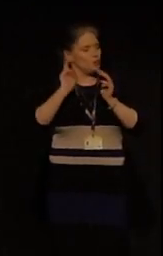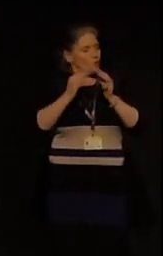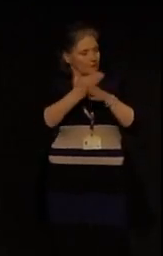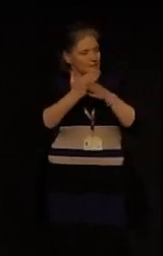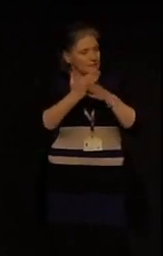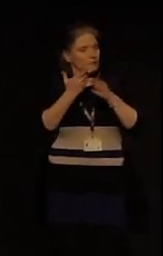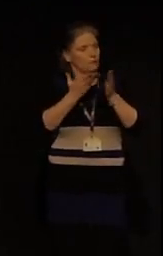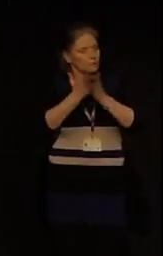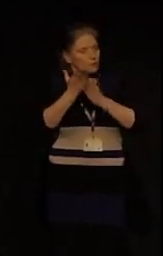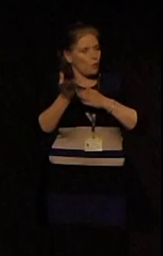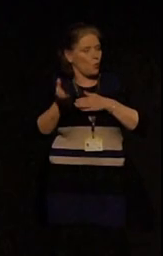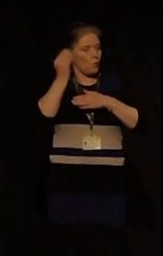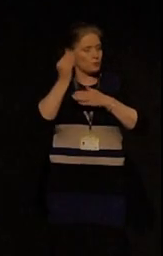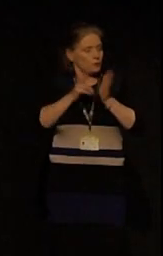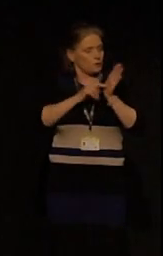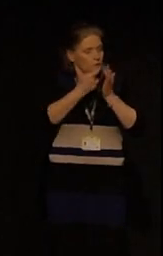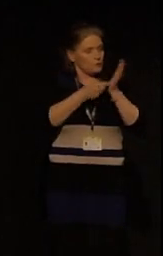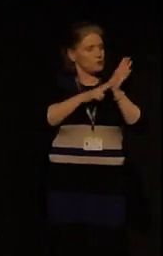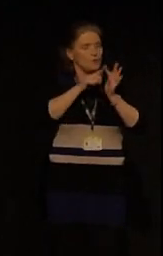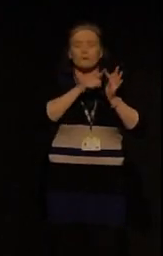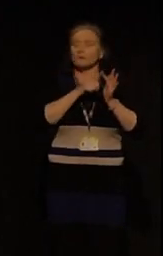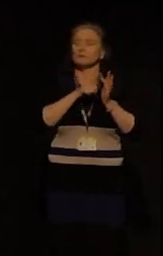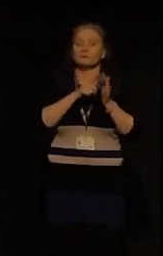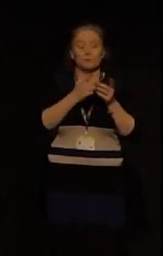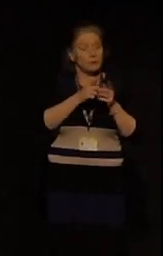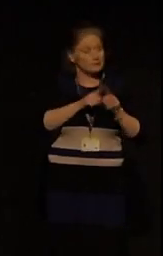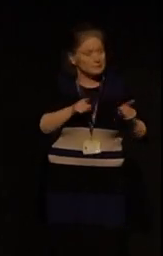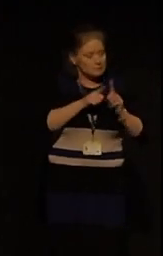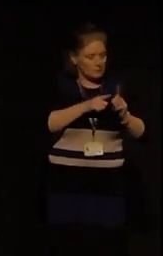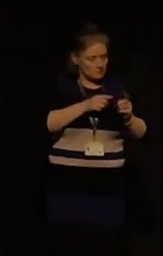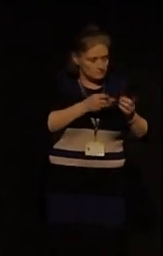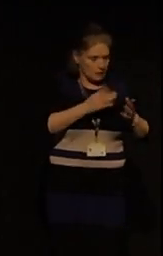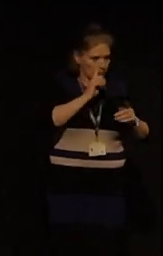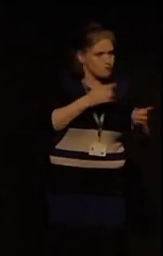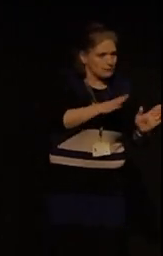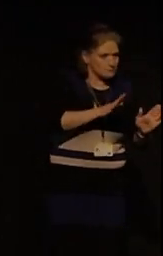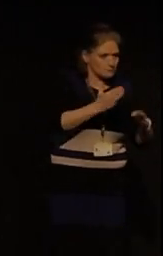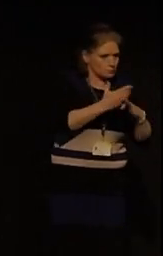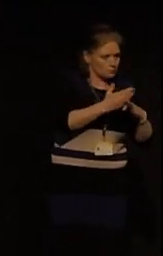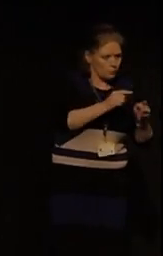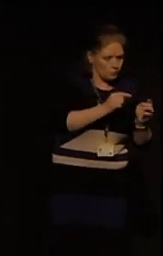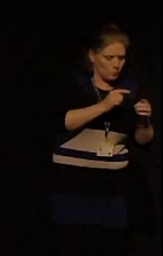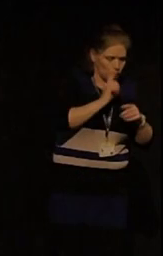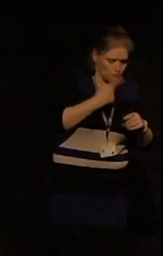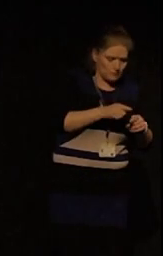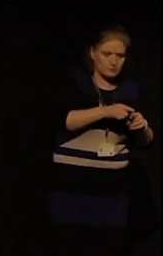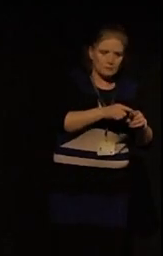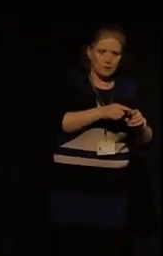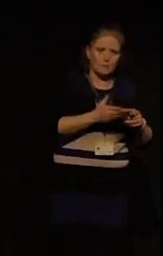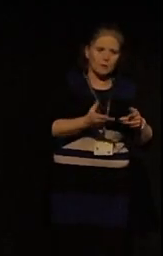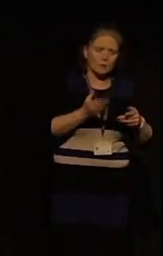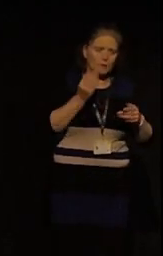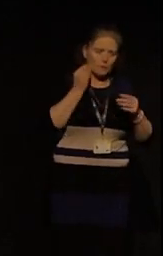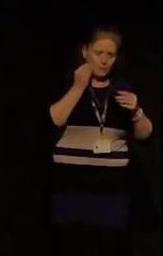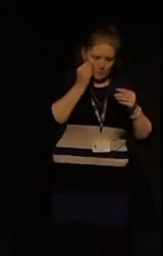out of the auditory nerve. And when you play this sound to the rat, the neural activity coming out of your ear,